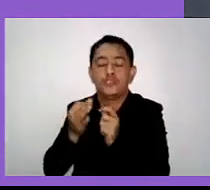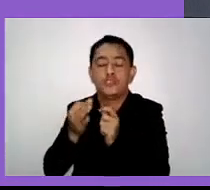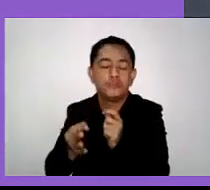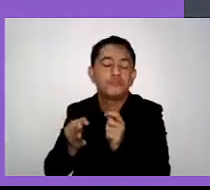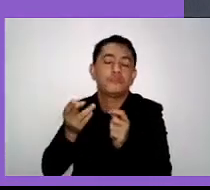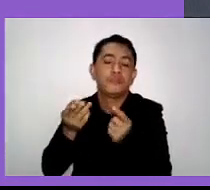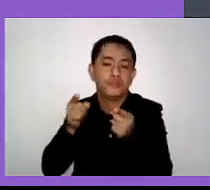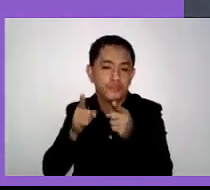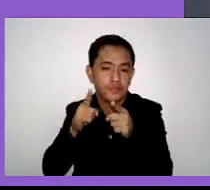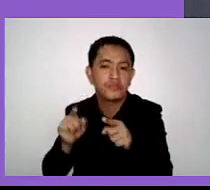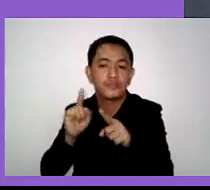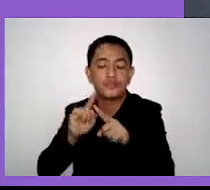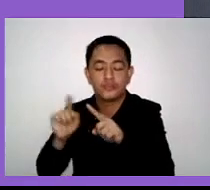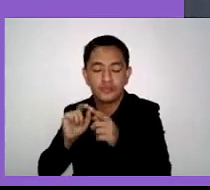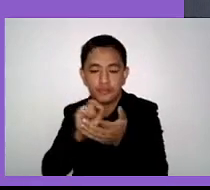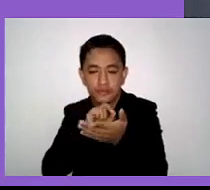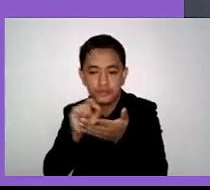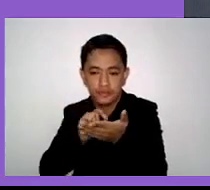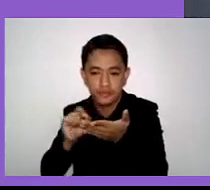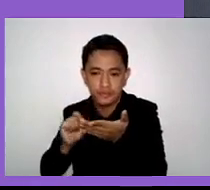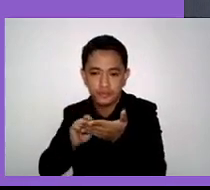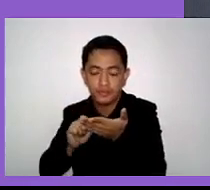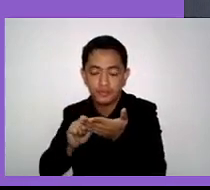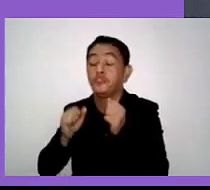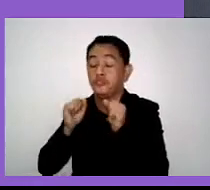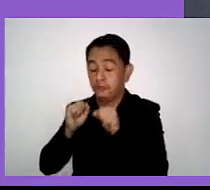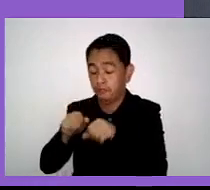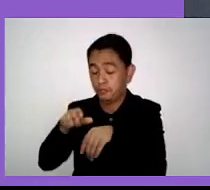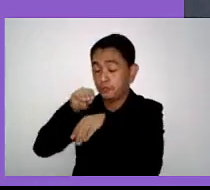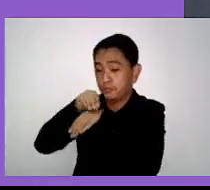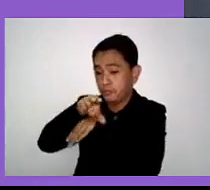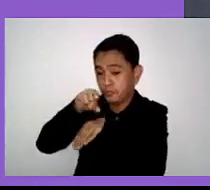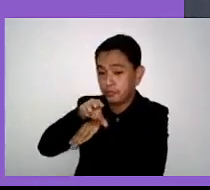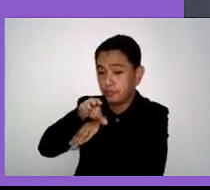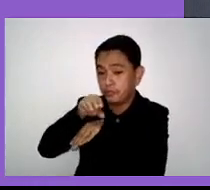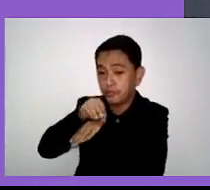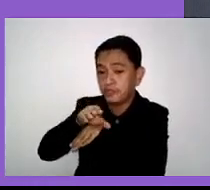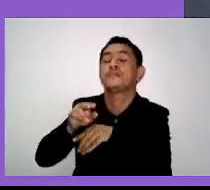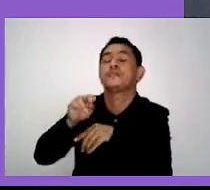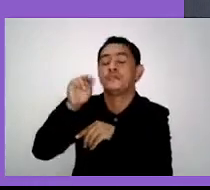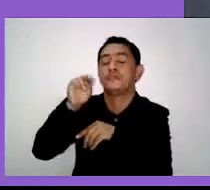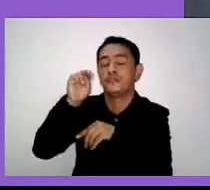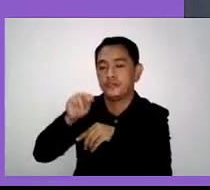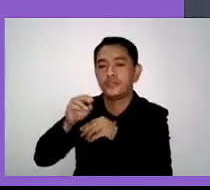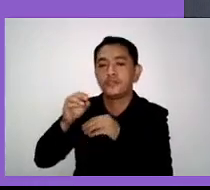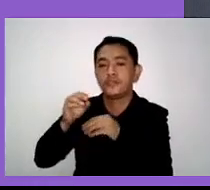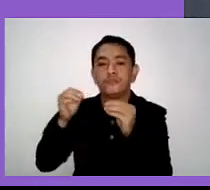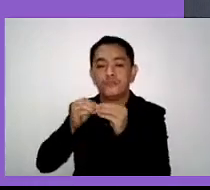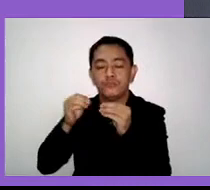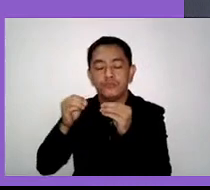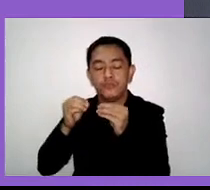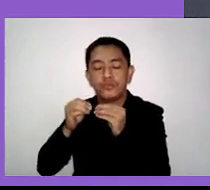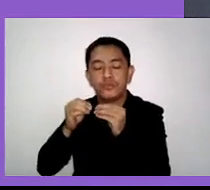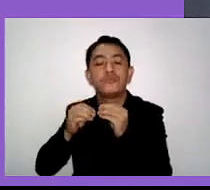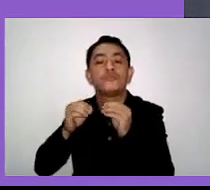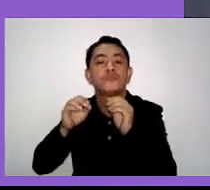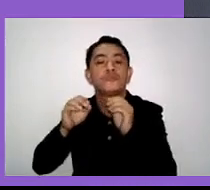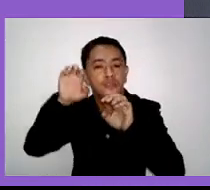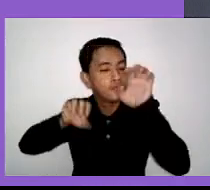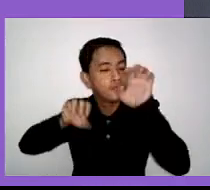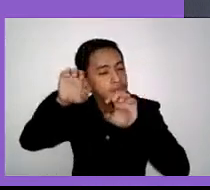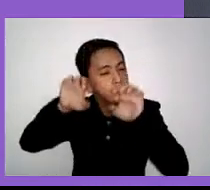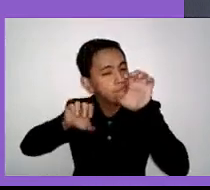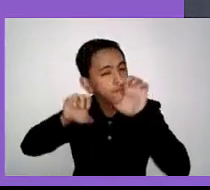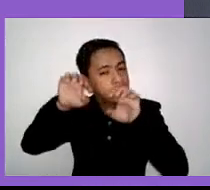tasks, it will be advisable to explore the need for formal evaluation of the child by a medical